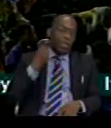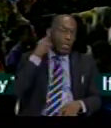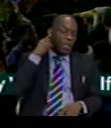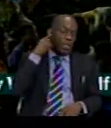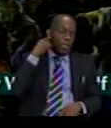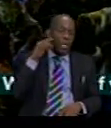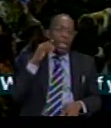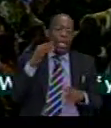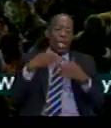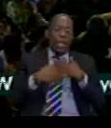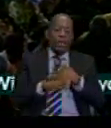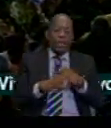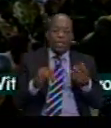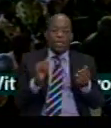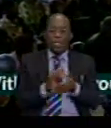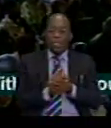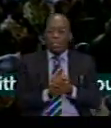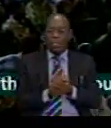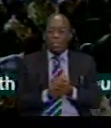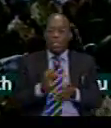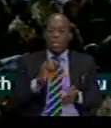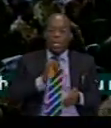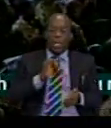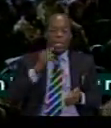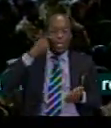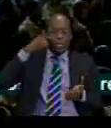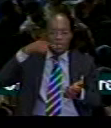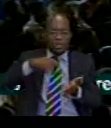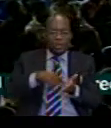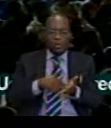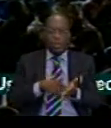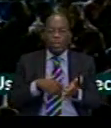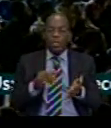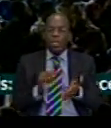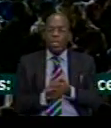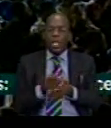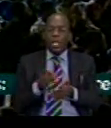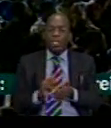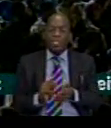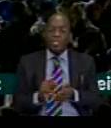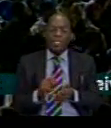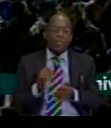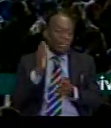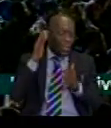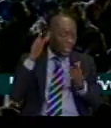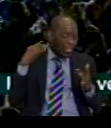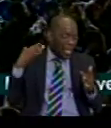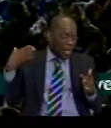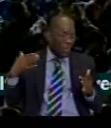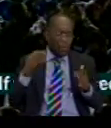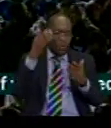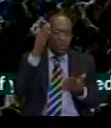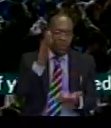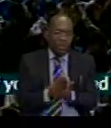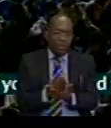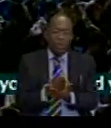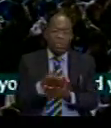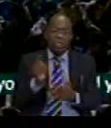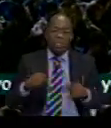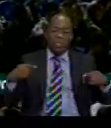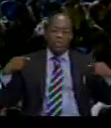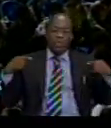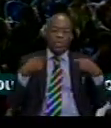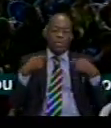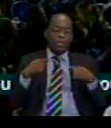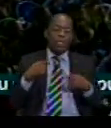after that, I discovered that the ringing stopped, the pain stopped, and I can say that